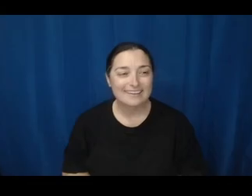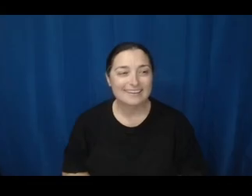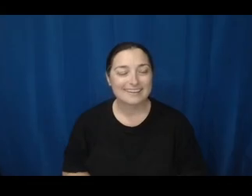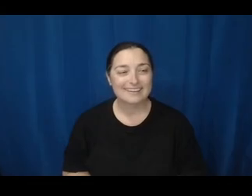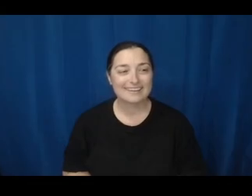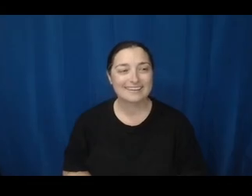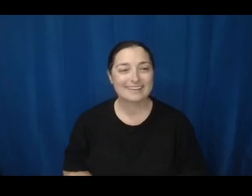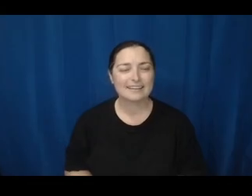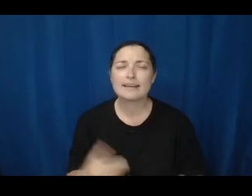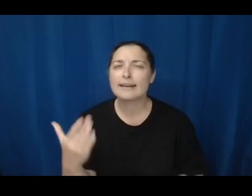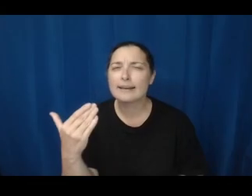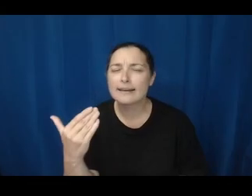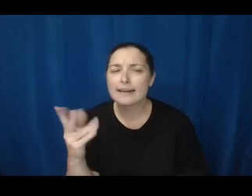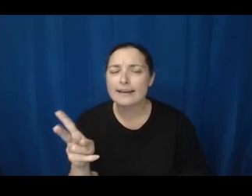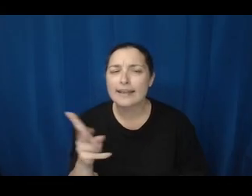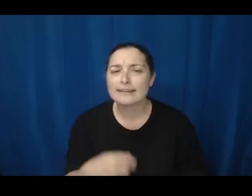Say it again.